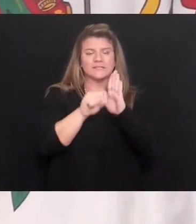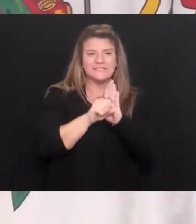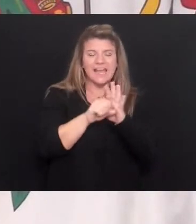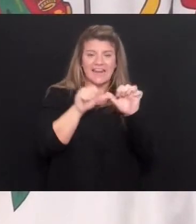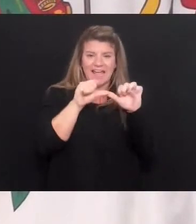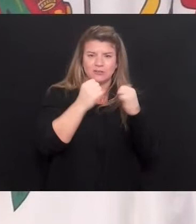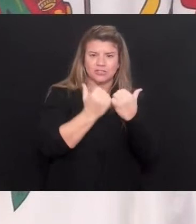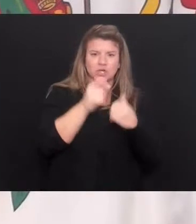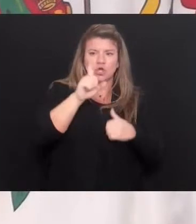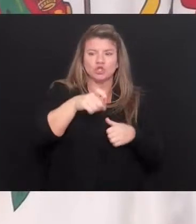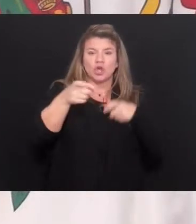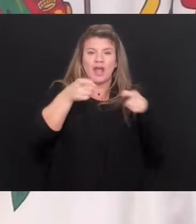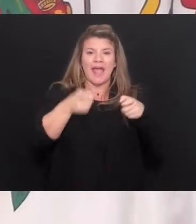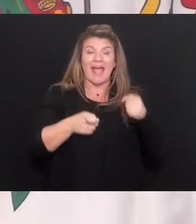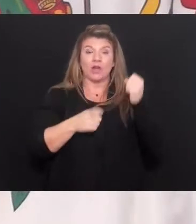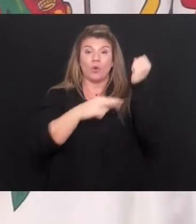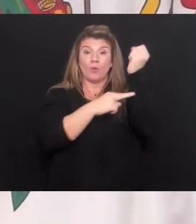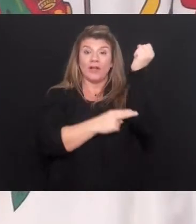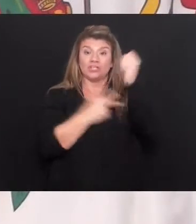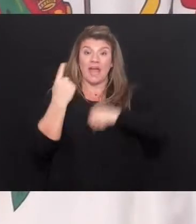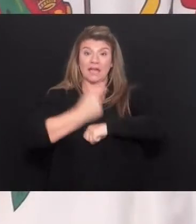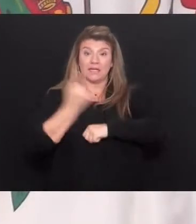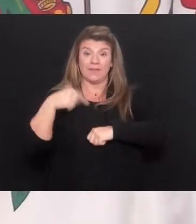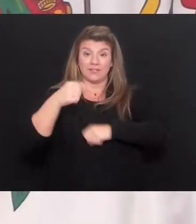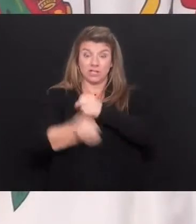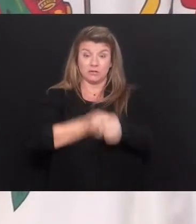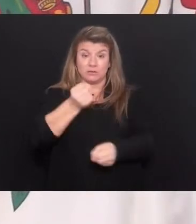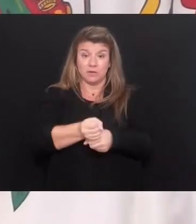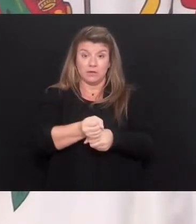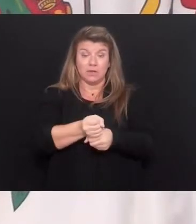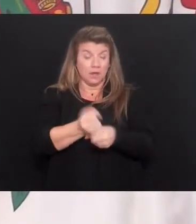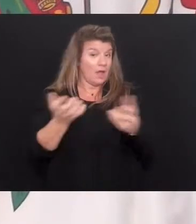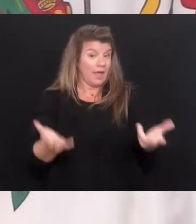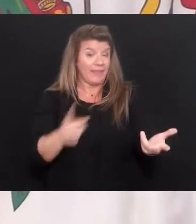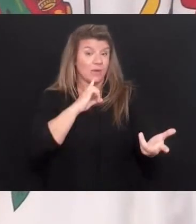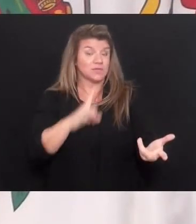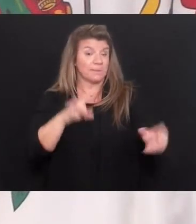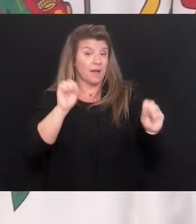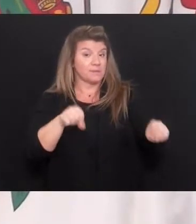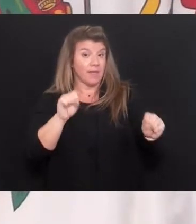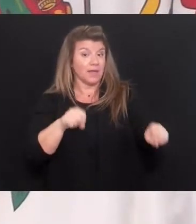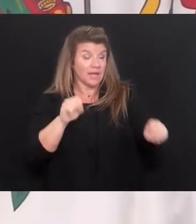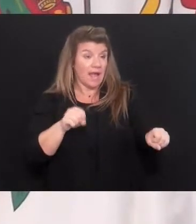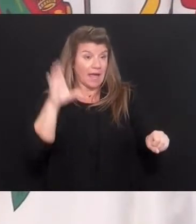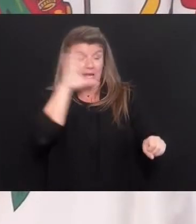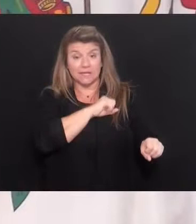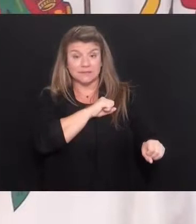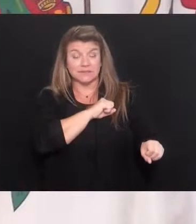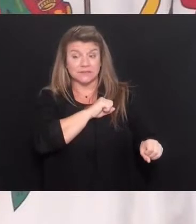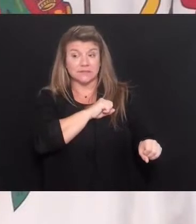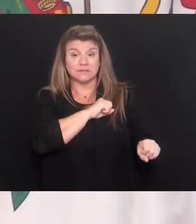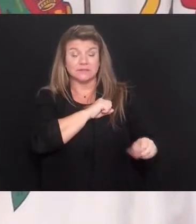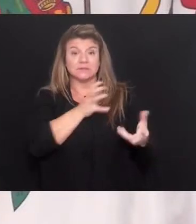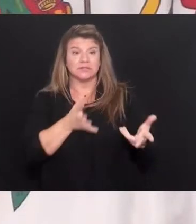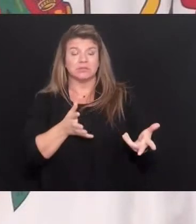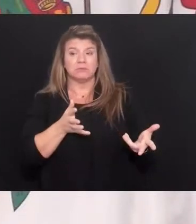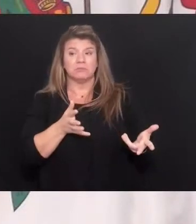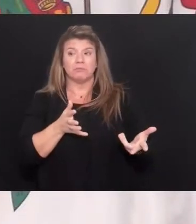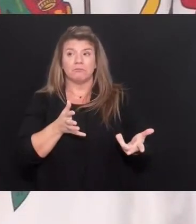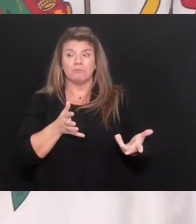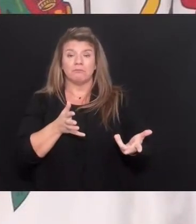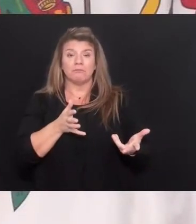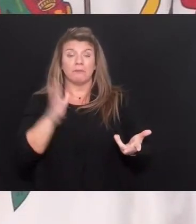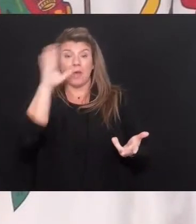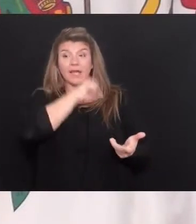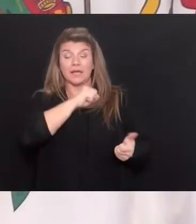should handle Bridge Day this year. You know, there was even a possibility, you know, I guess, and really, I guess this